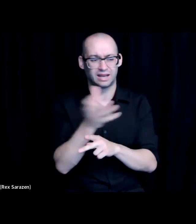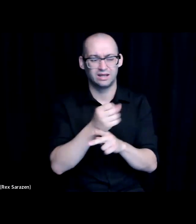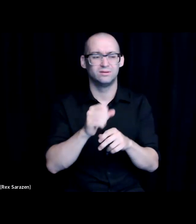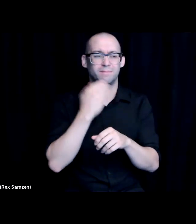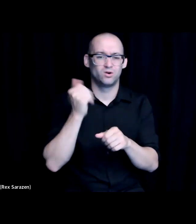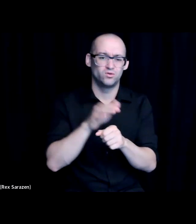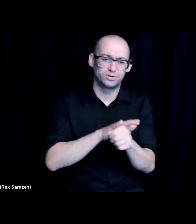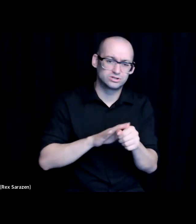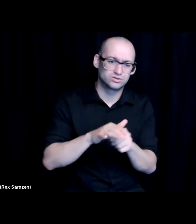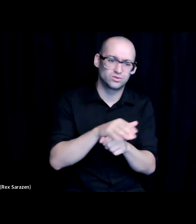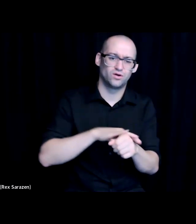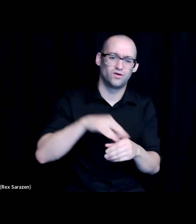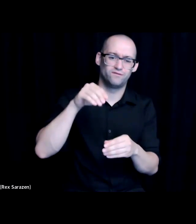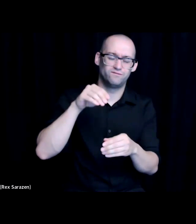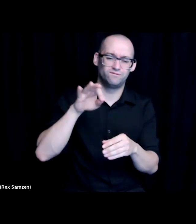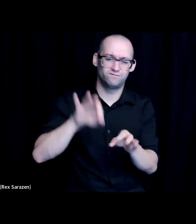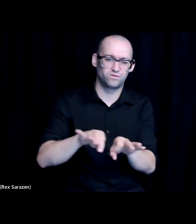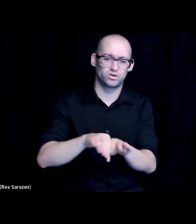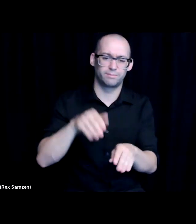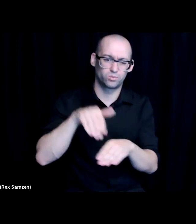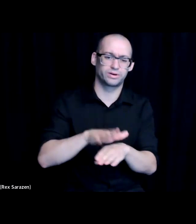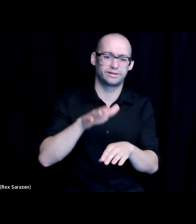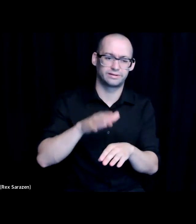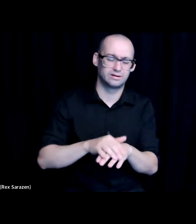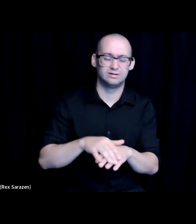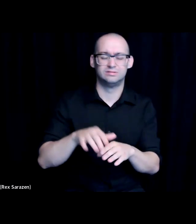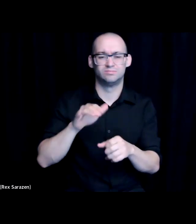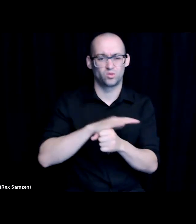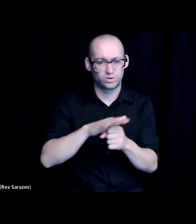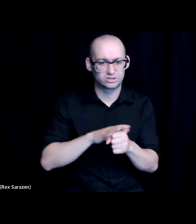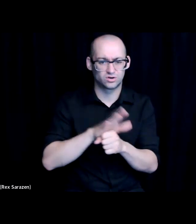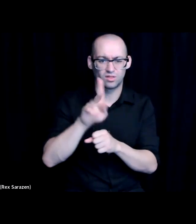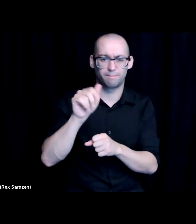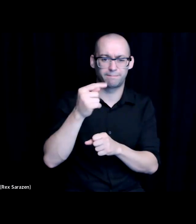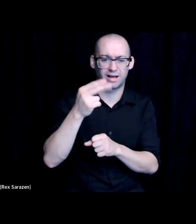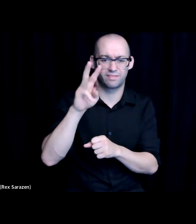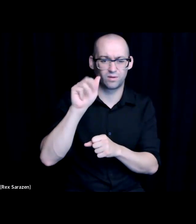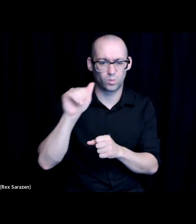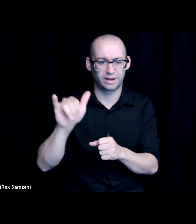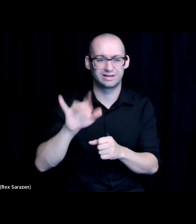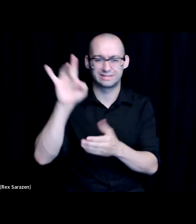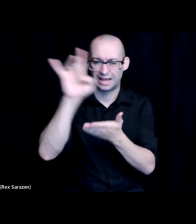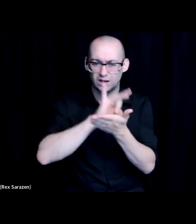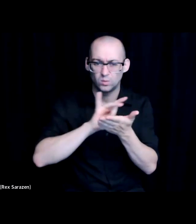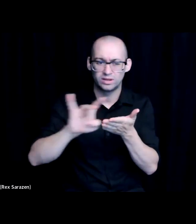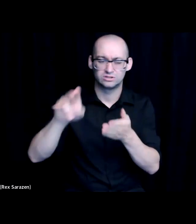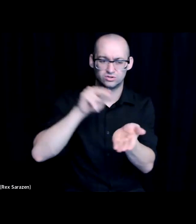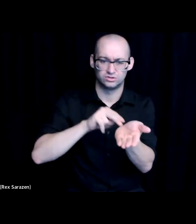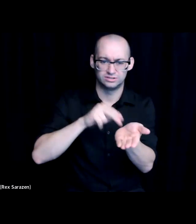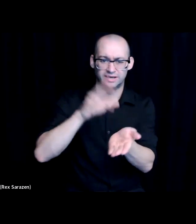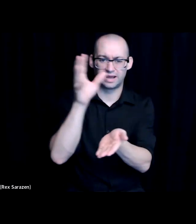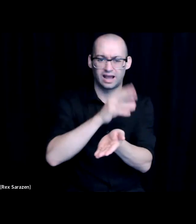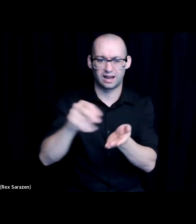started a healthcare pathways program. It's 8 weeks of an internship that's both nursing and